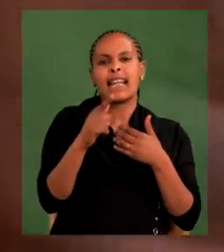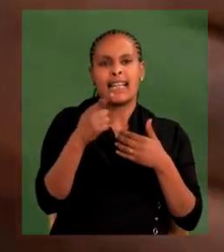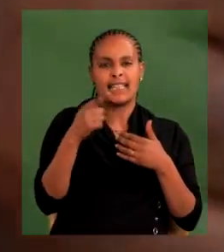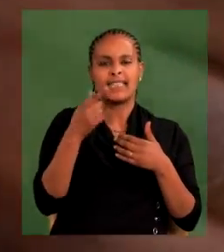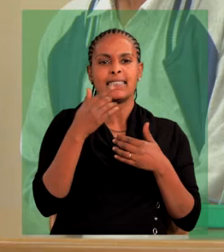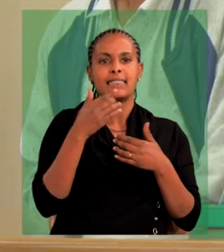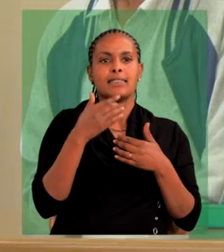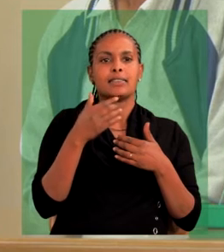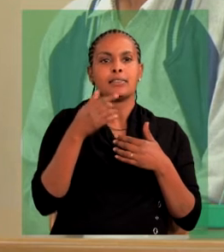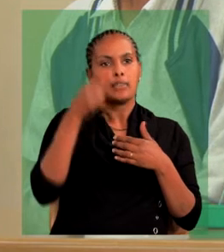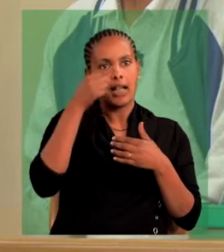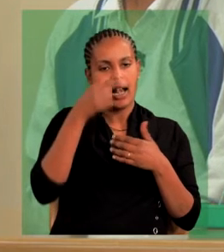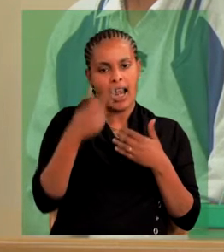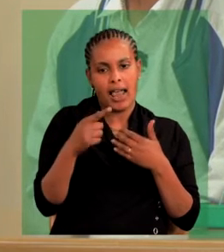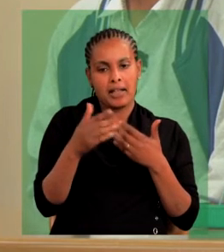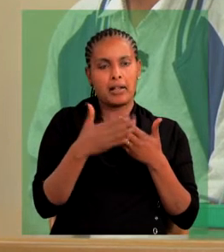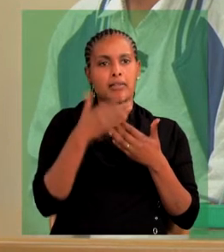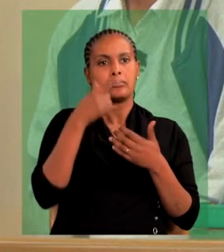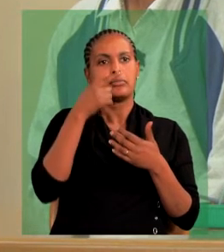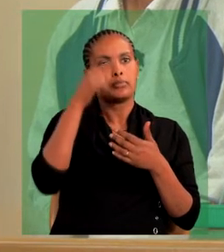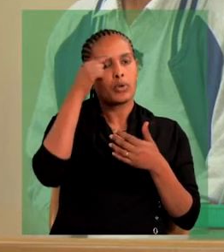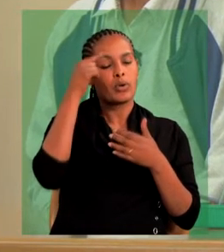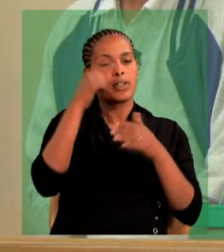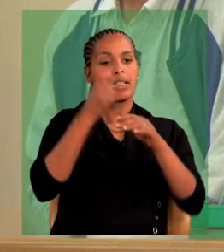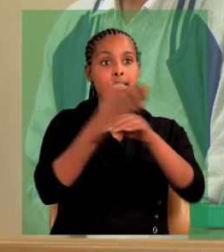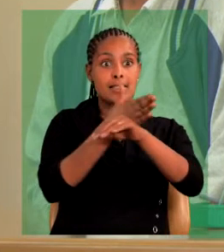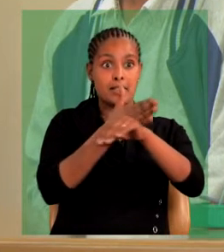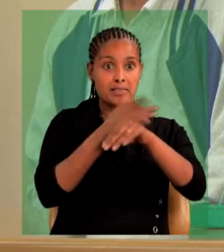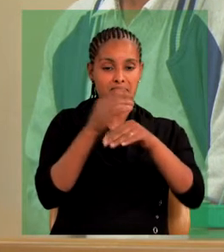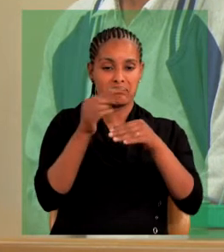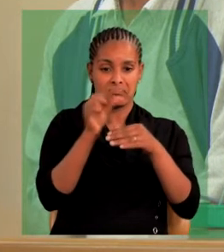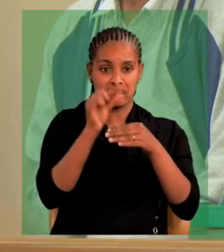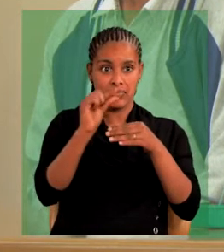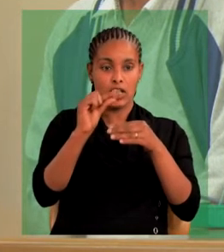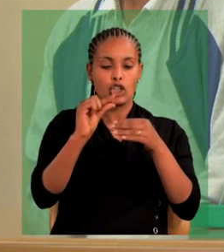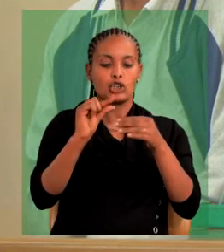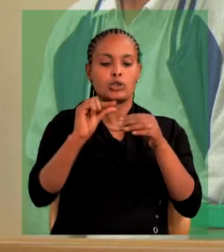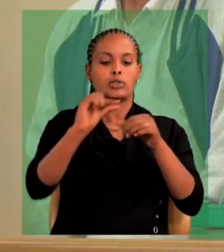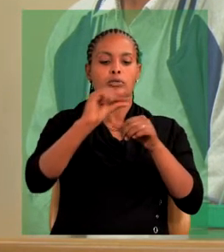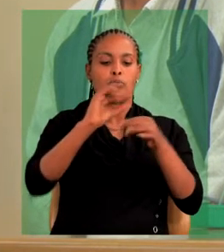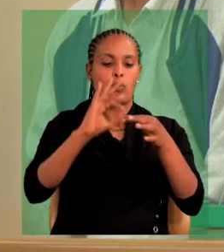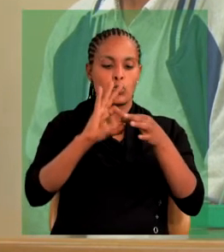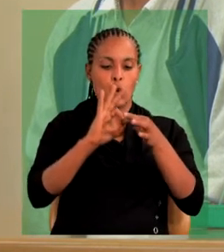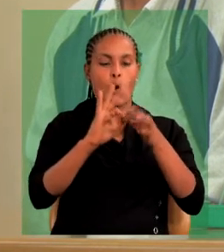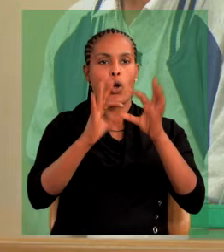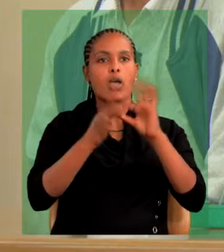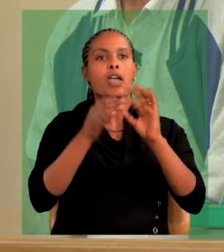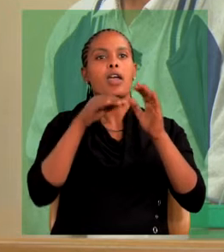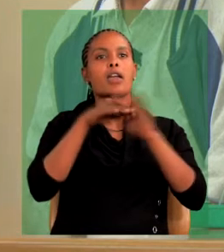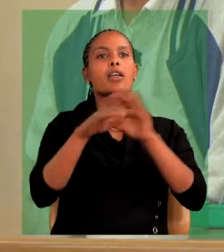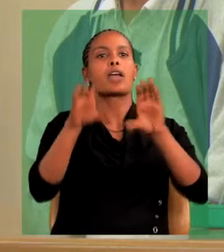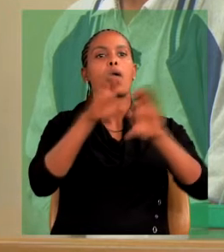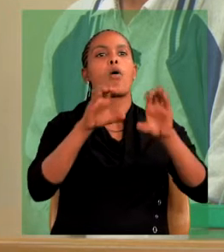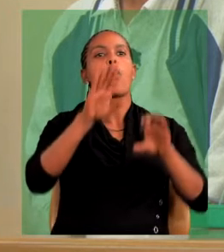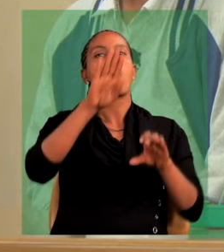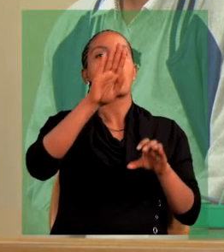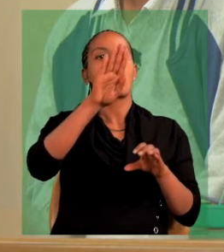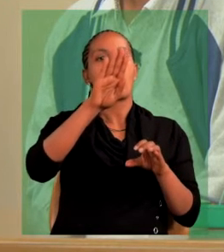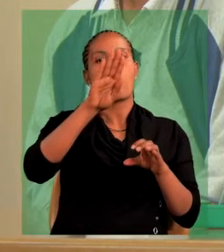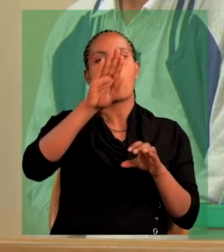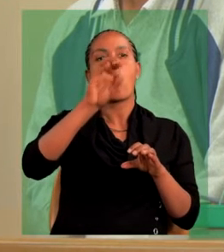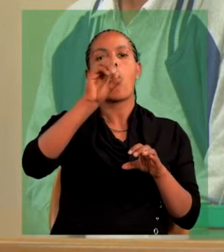blue sticks represent the joints. In chemistry, we call